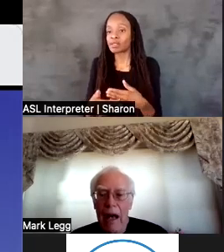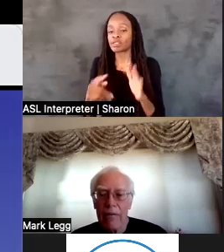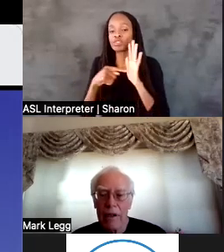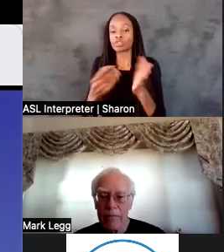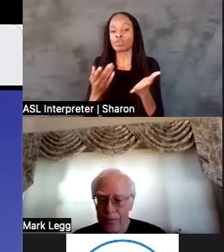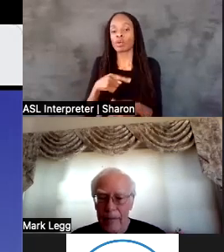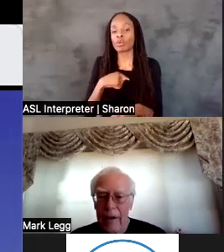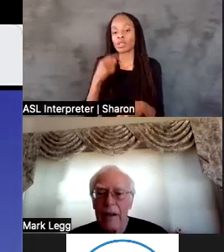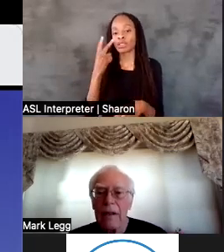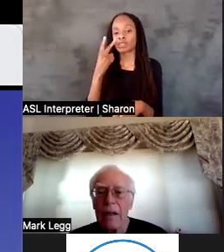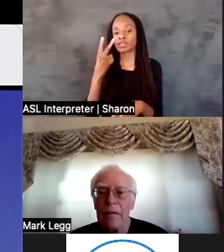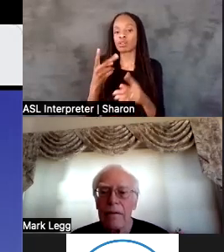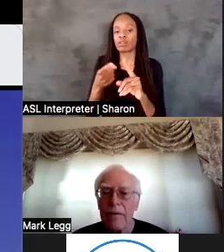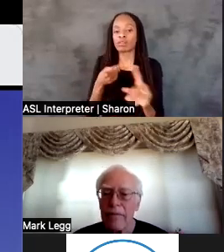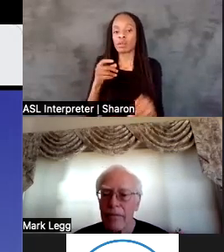saw from Alvin.